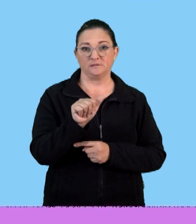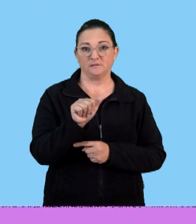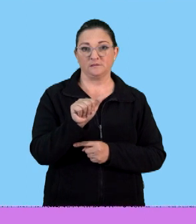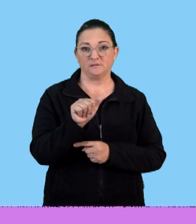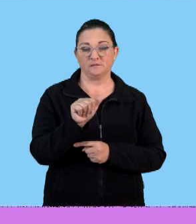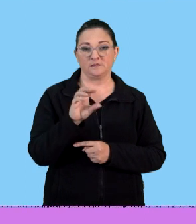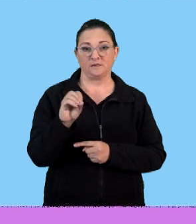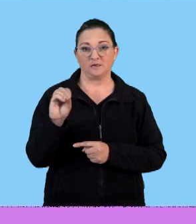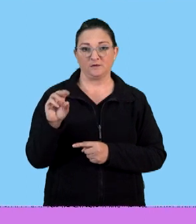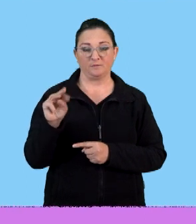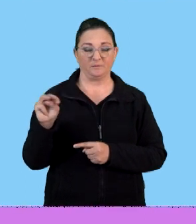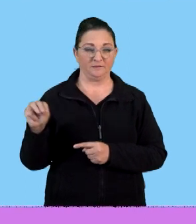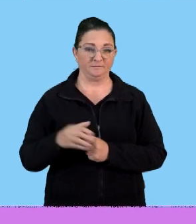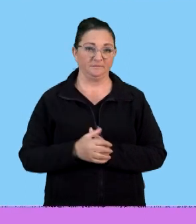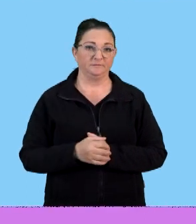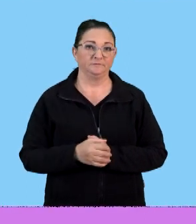1,600